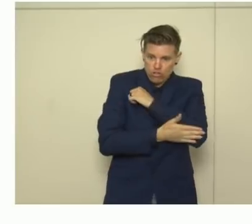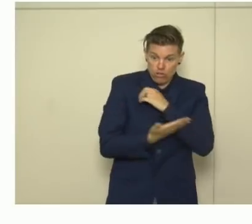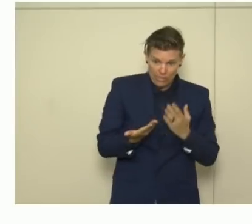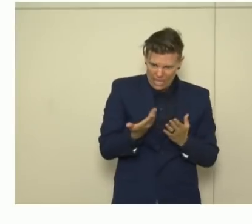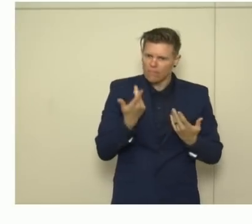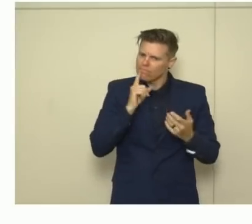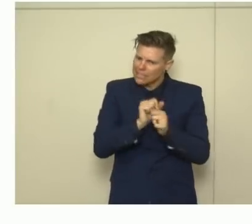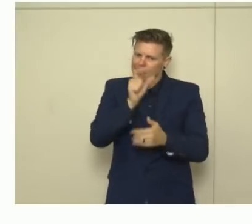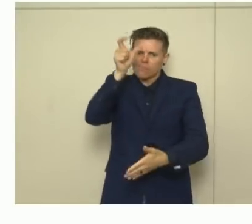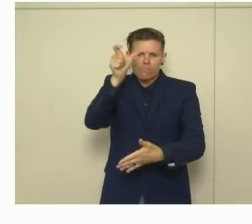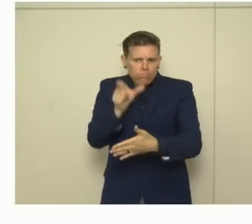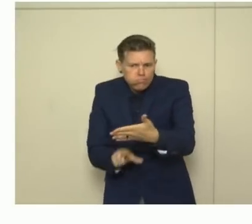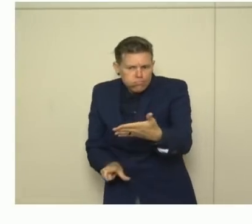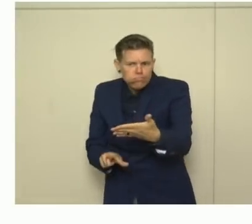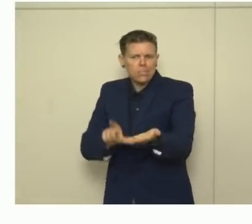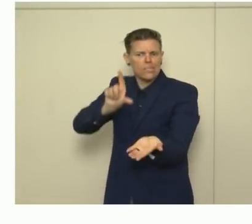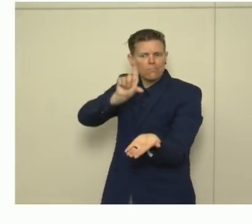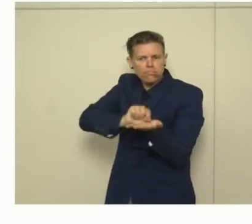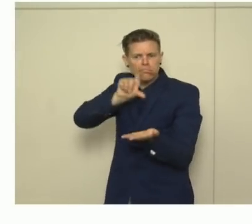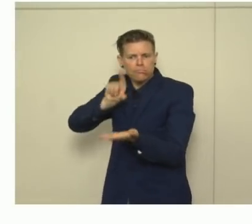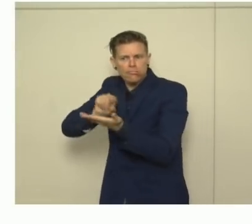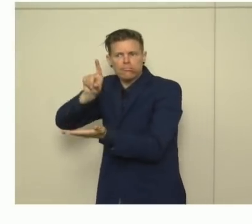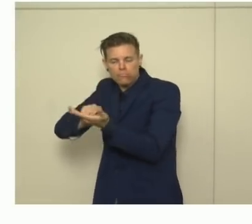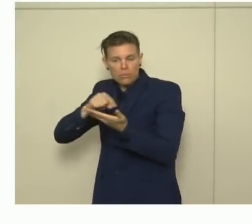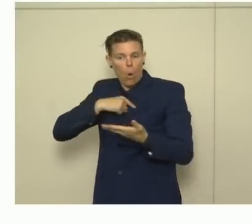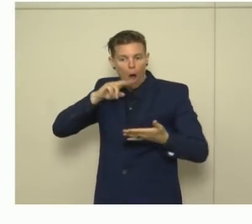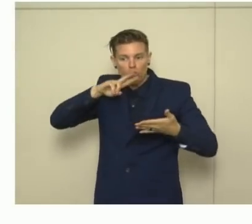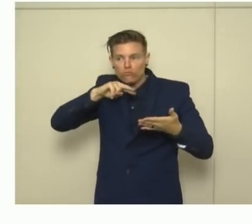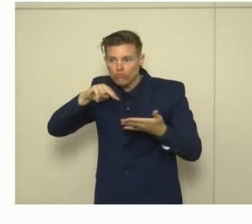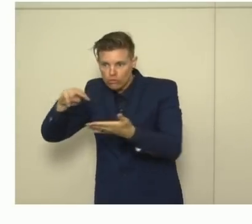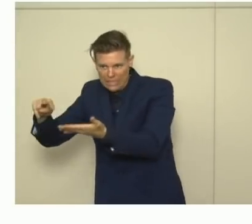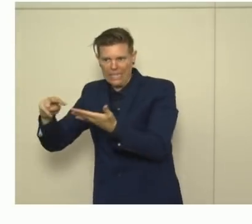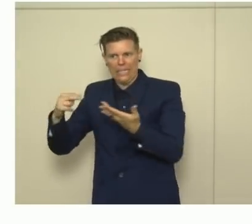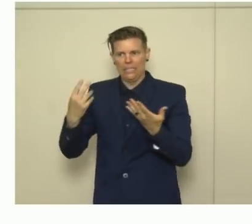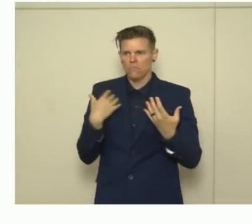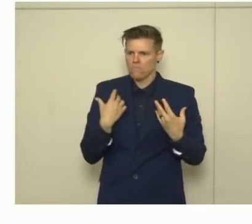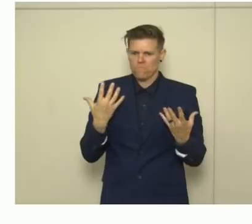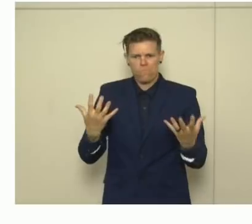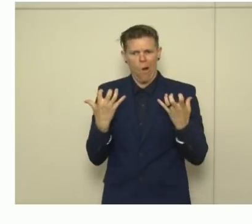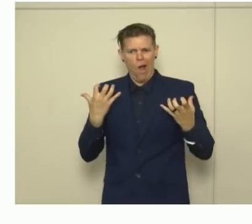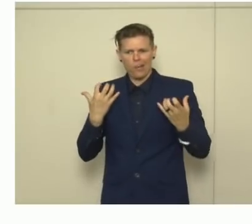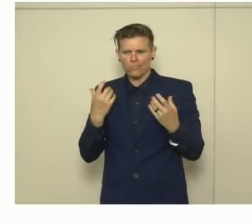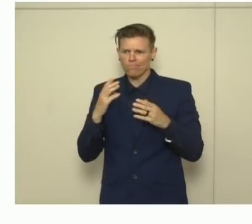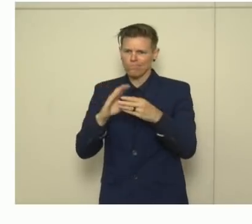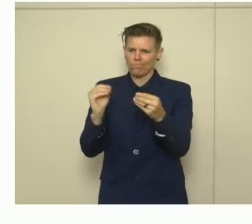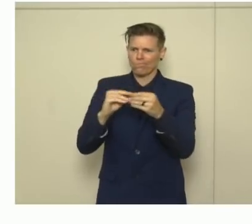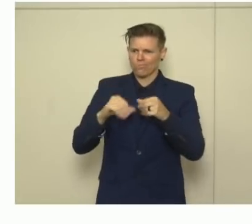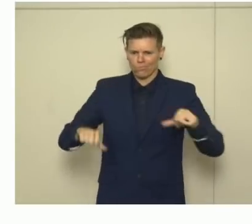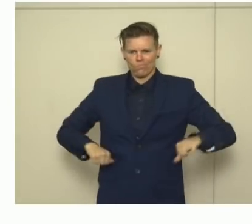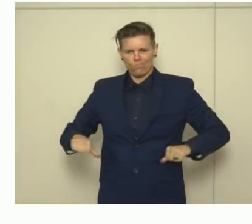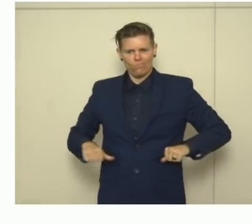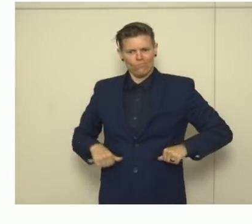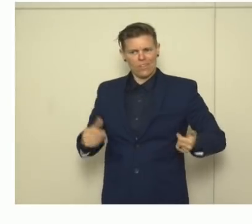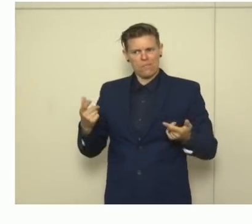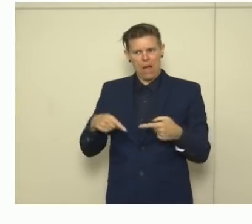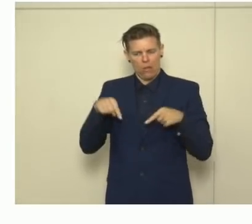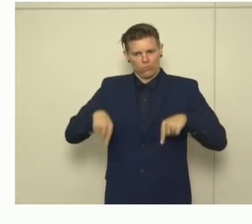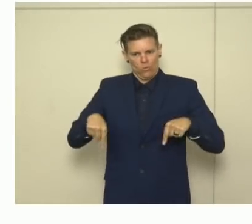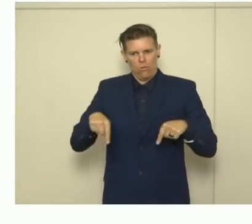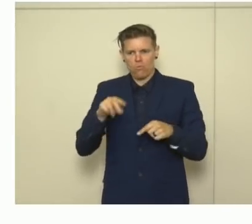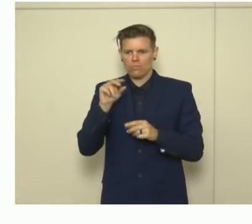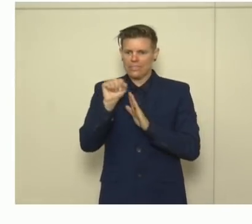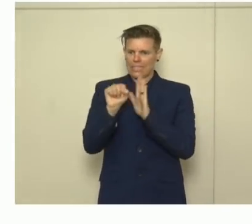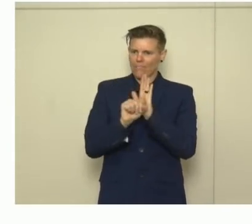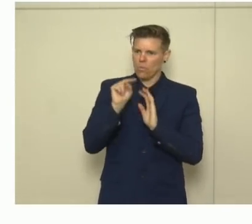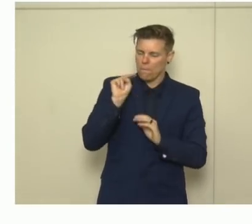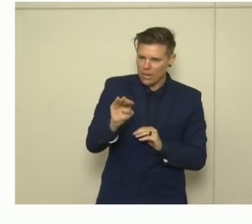state because I think there's something that we should really, really be proud of. First, there's an article about what Rhode Island did